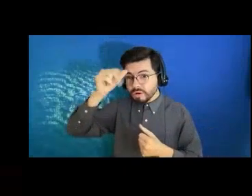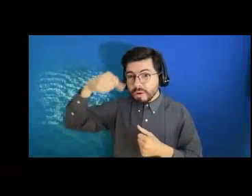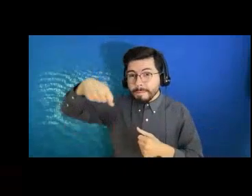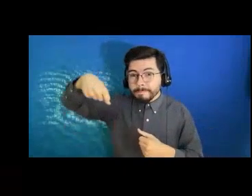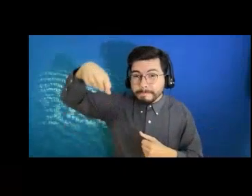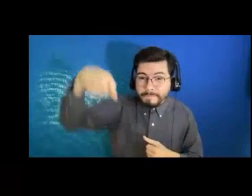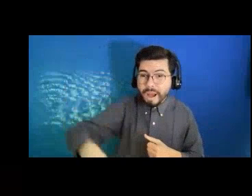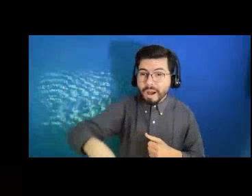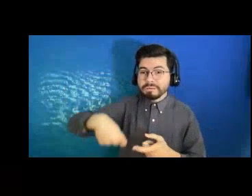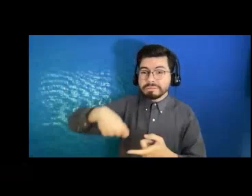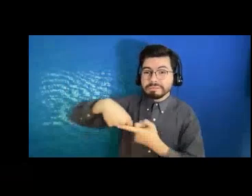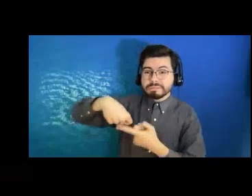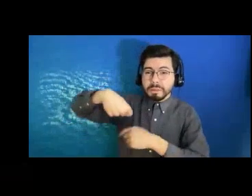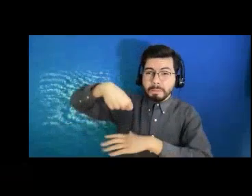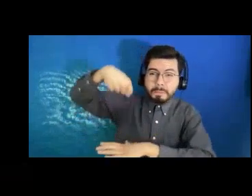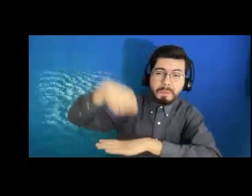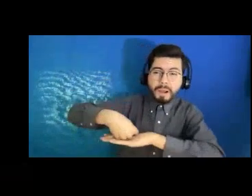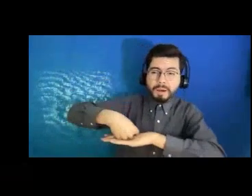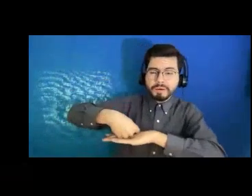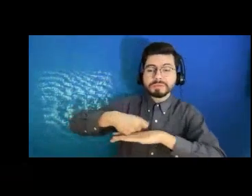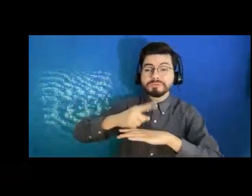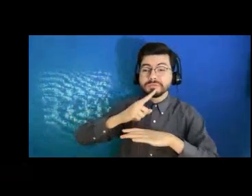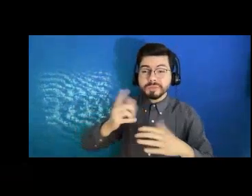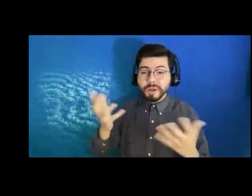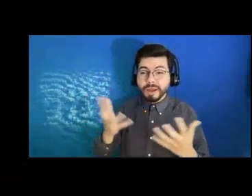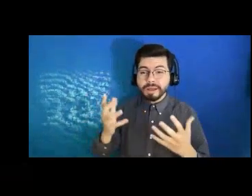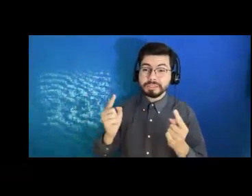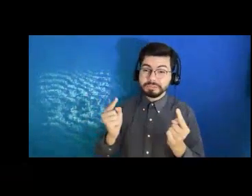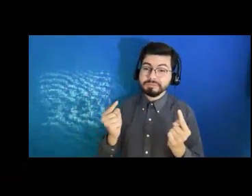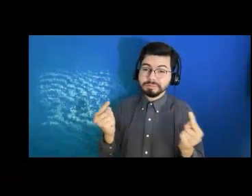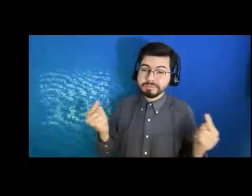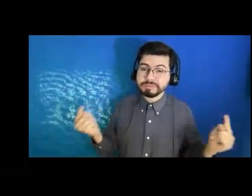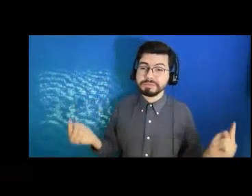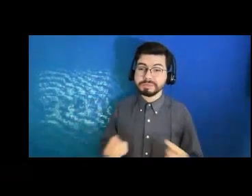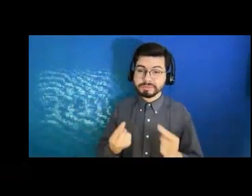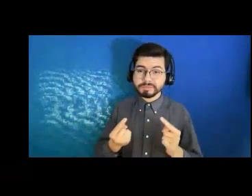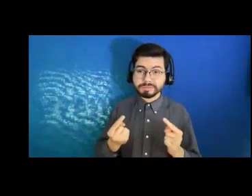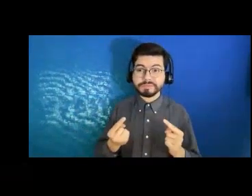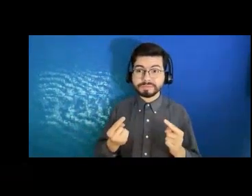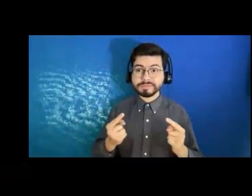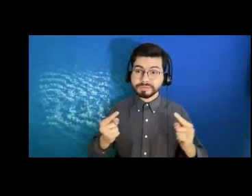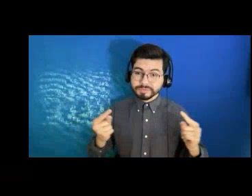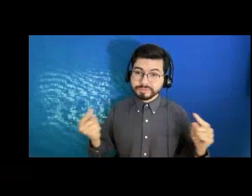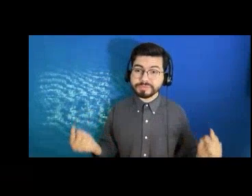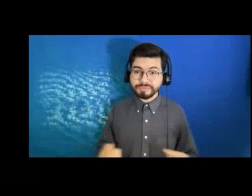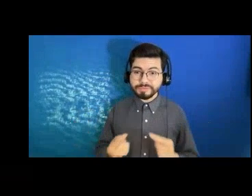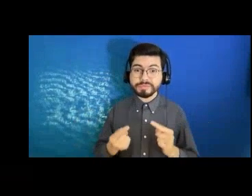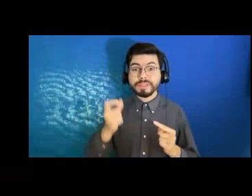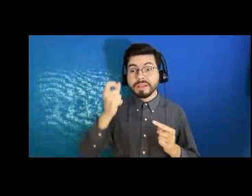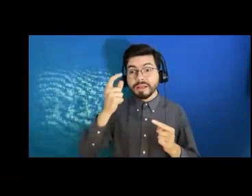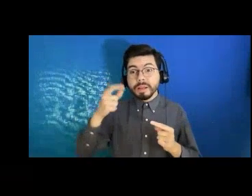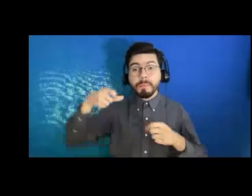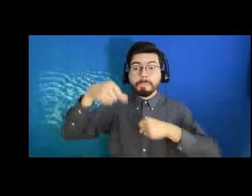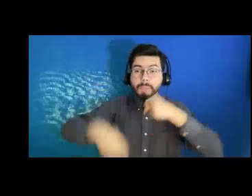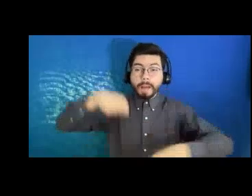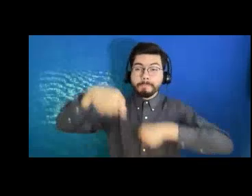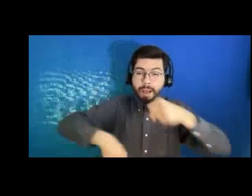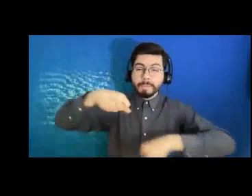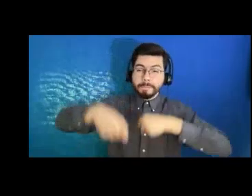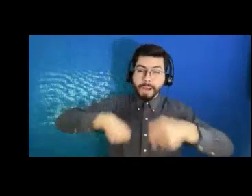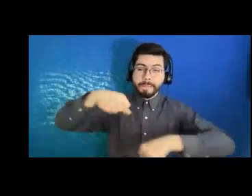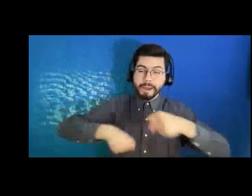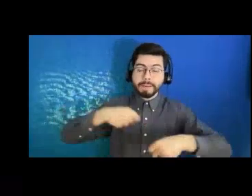Hertz. It's a hertz amount of poundage, and it actually churns things up a lot more than that contraption does, believe it or